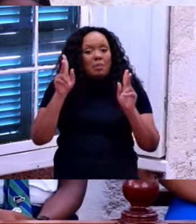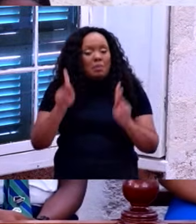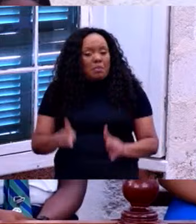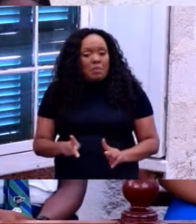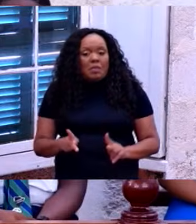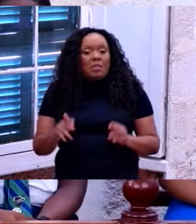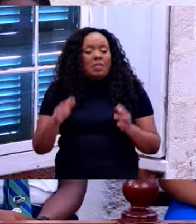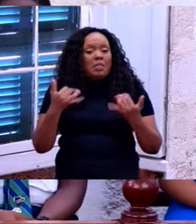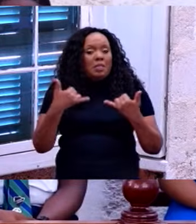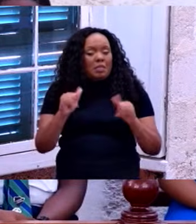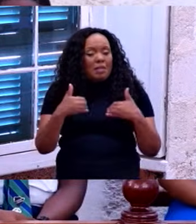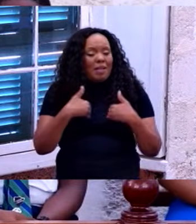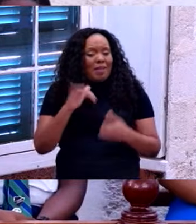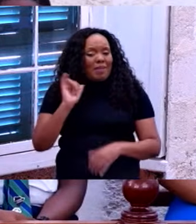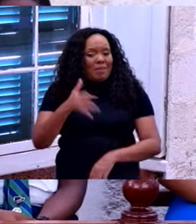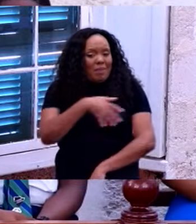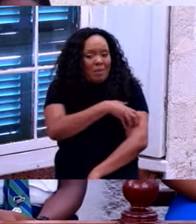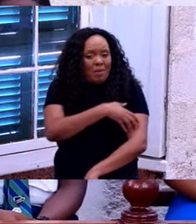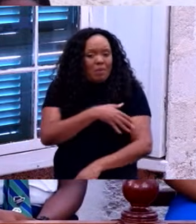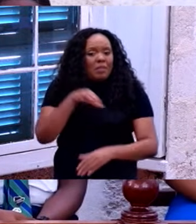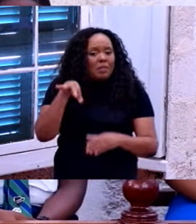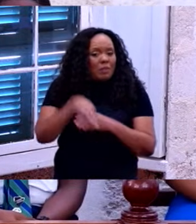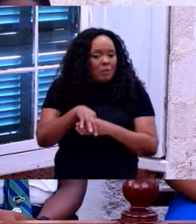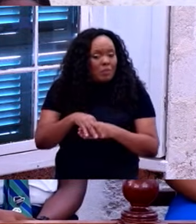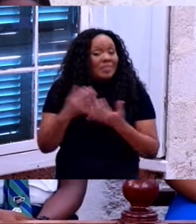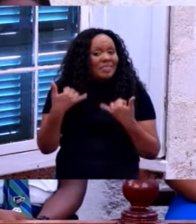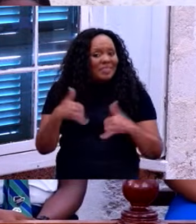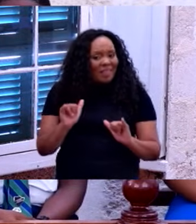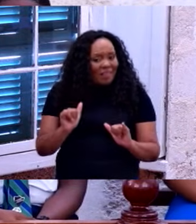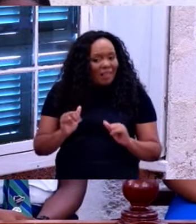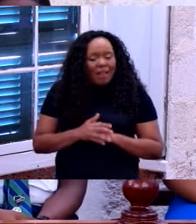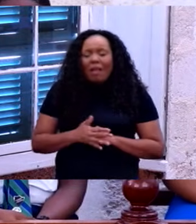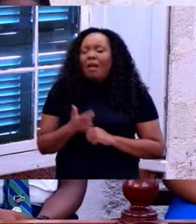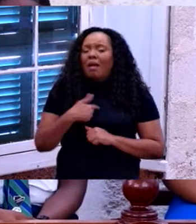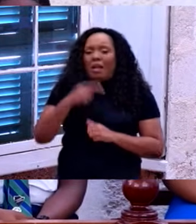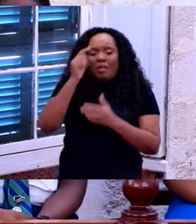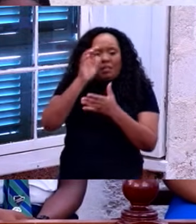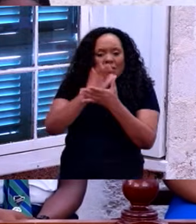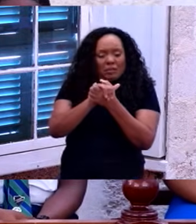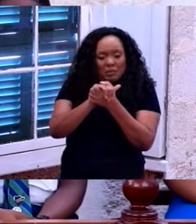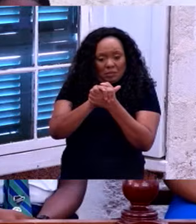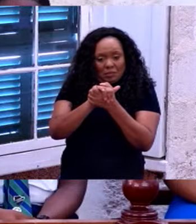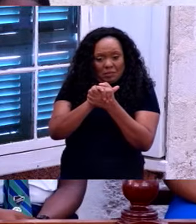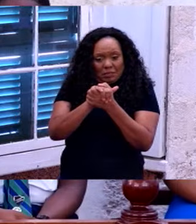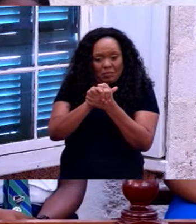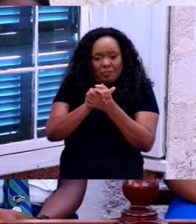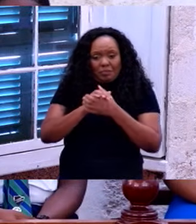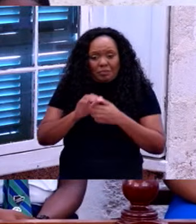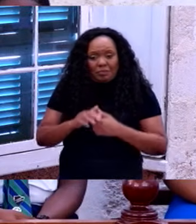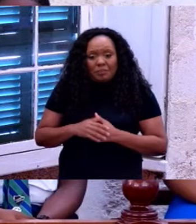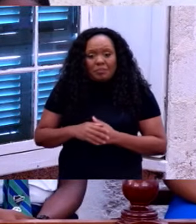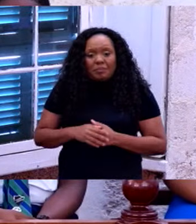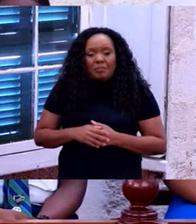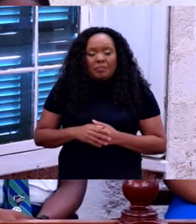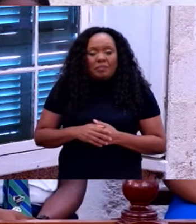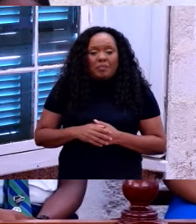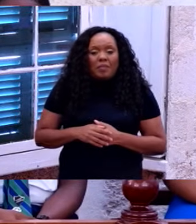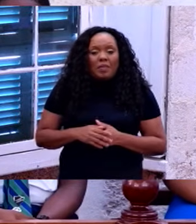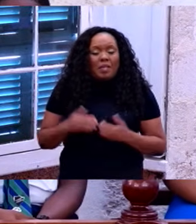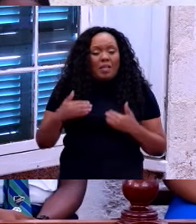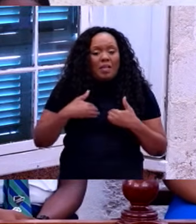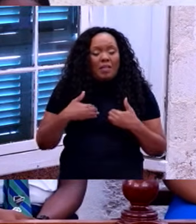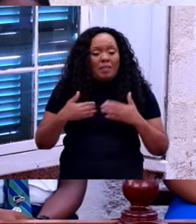power. I believe, sir, that we also have an example in